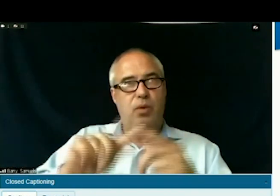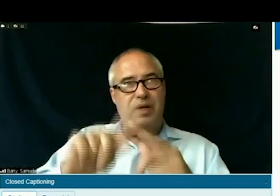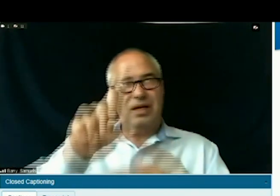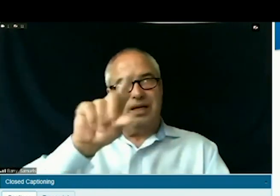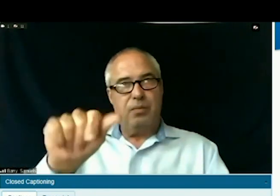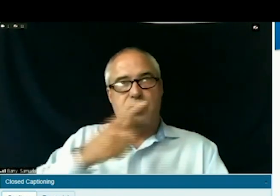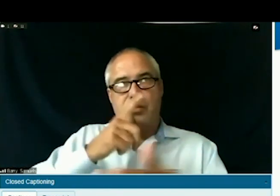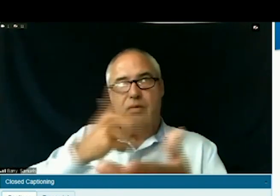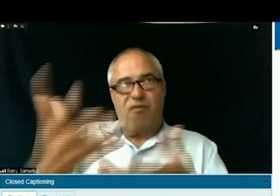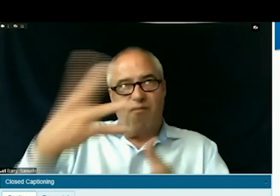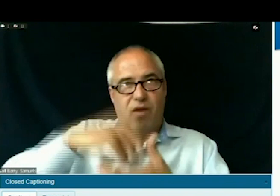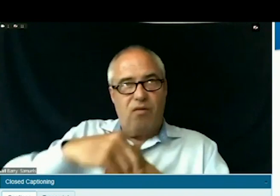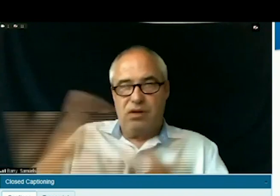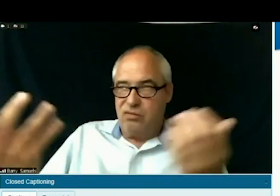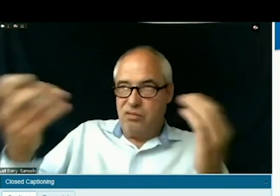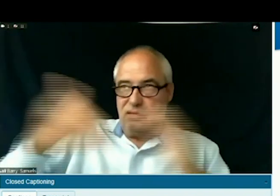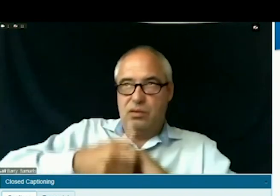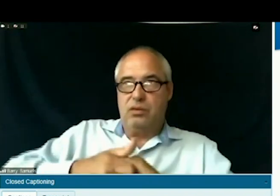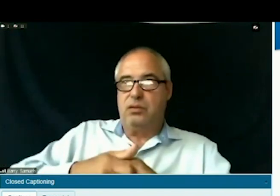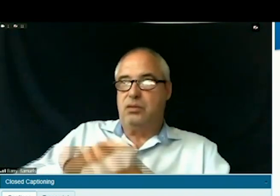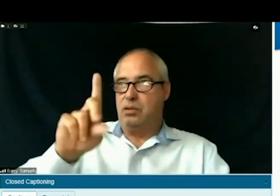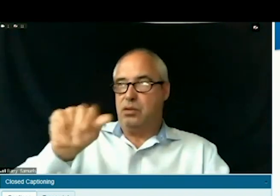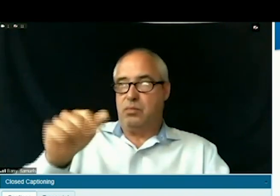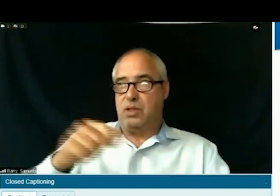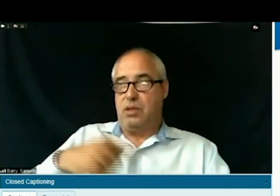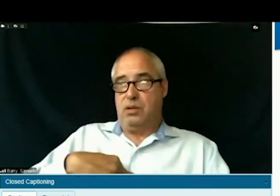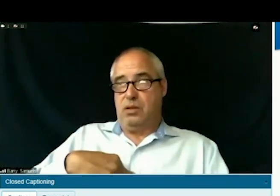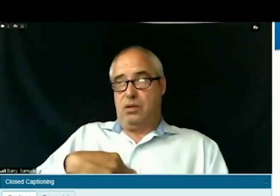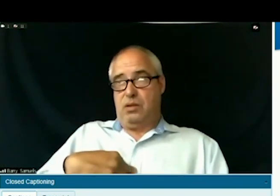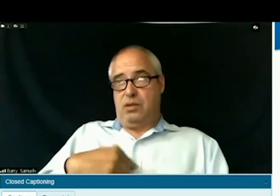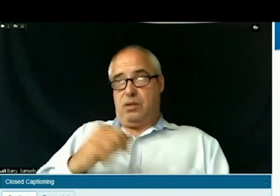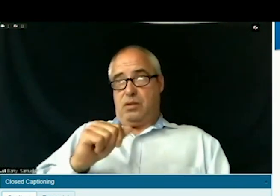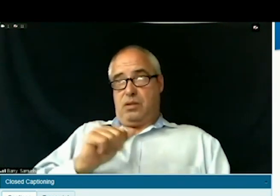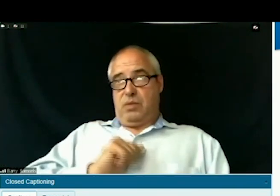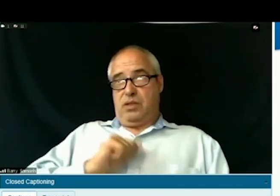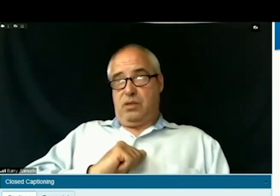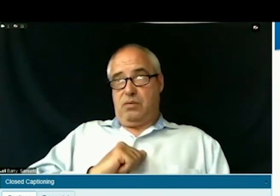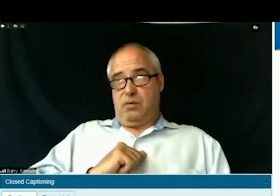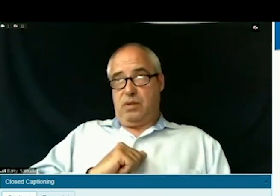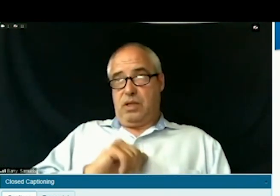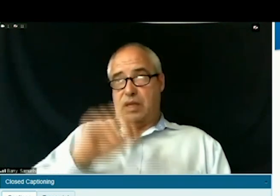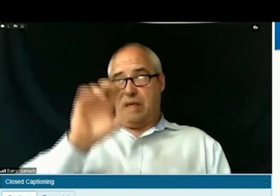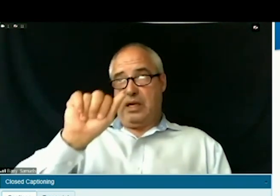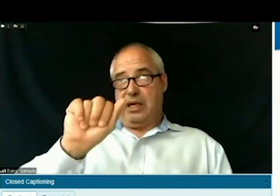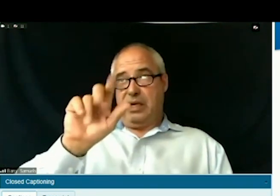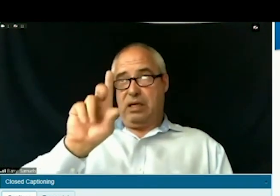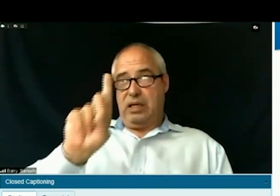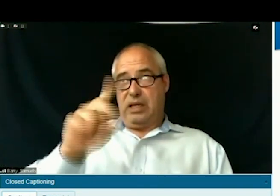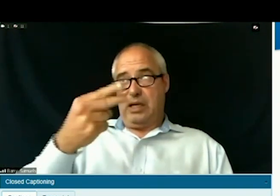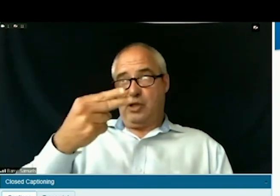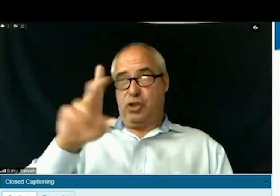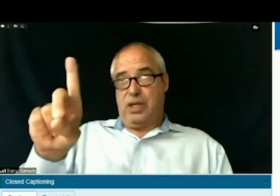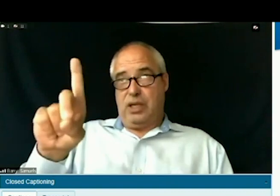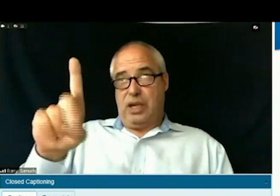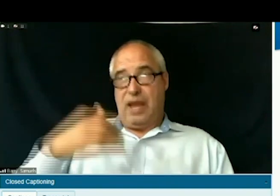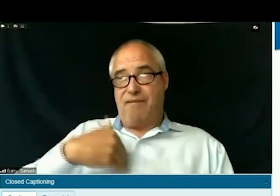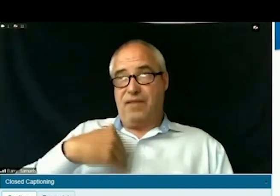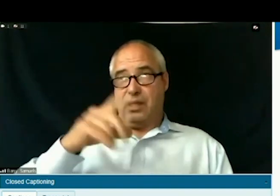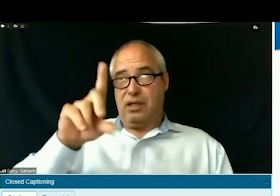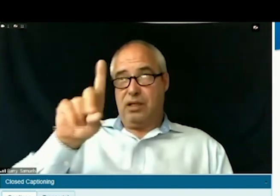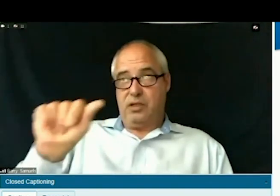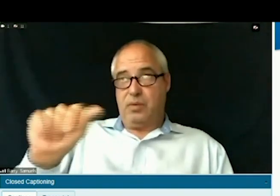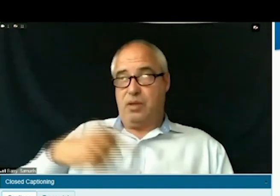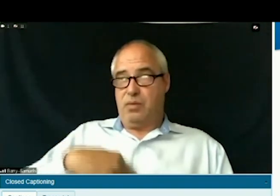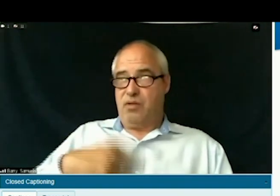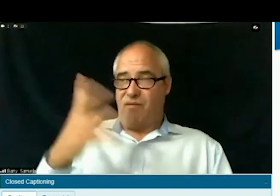have them in the conversation. I'm saying them, I'm a person who self-identifies with a disability, ADHD, but having people engaged at the